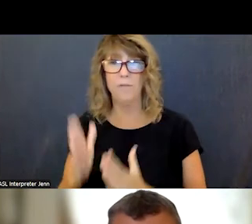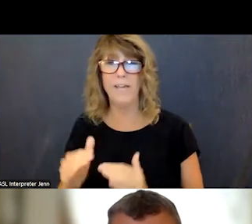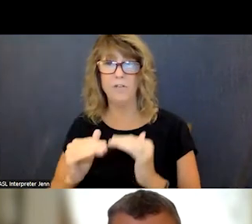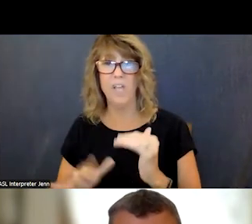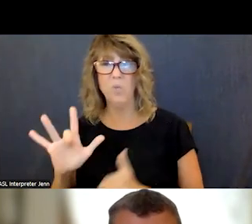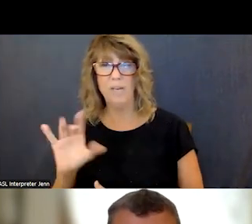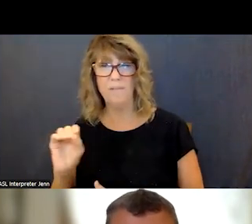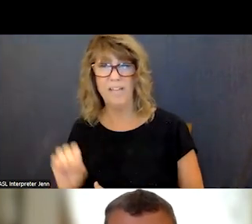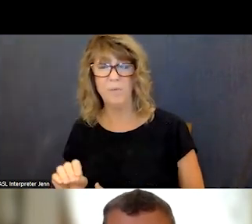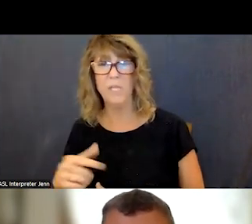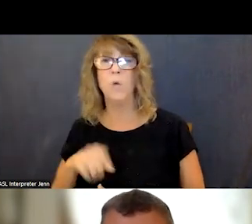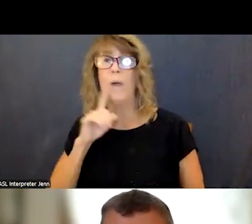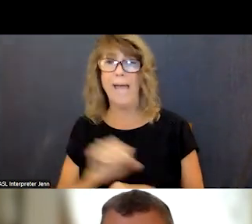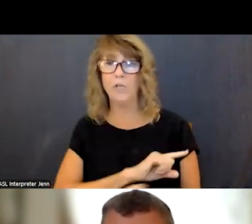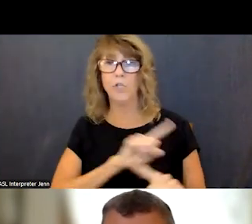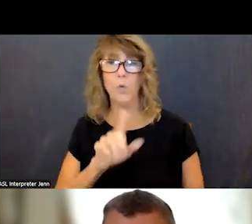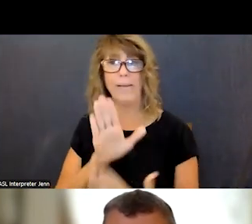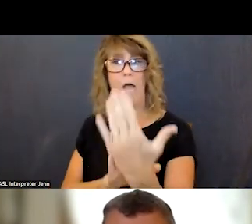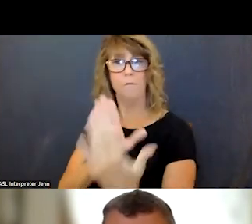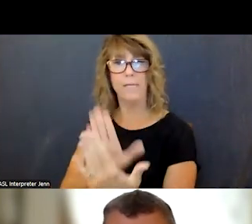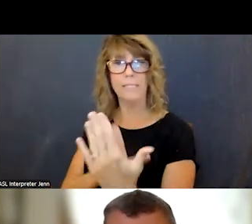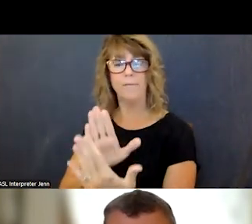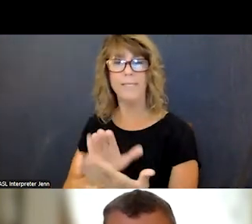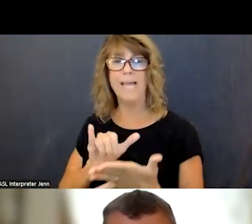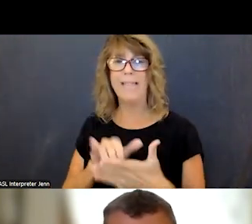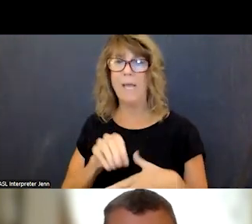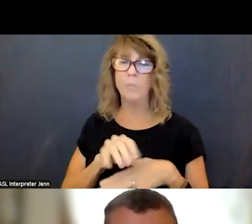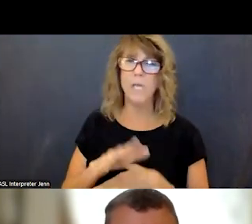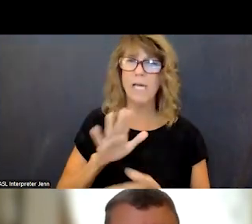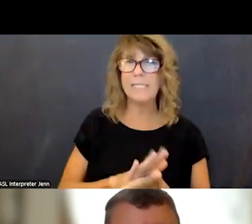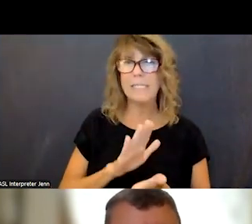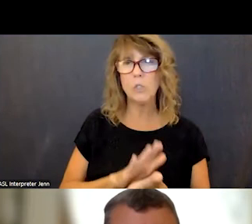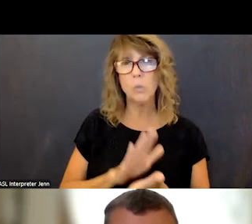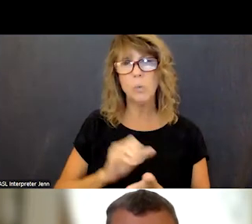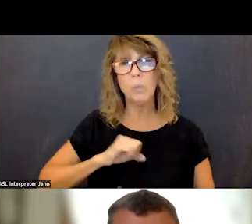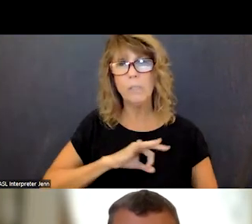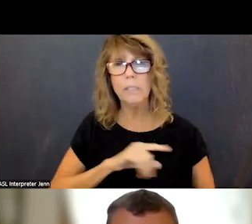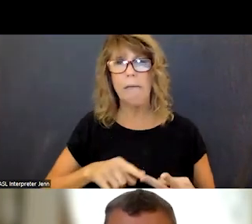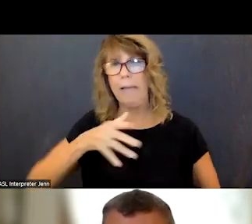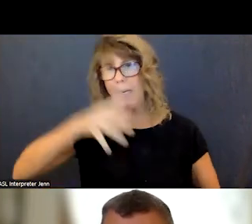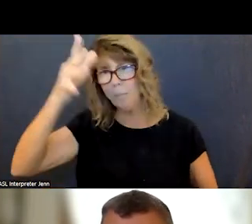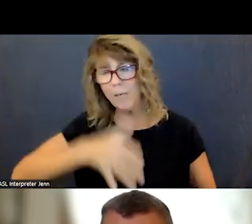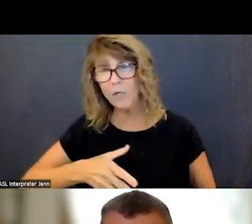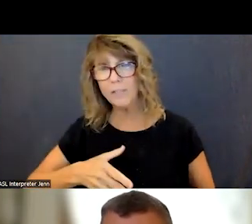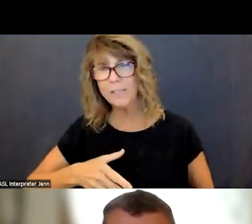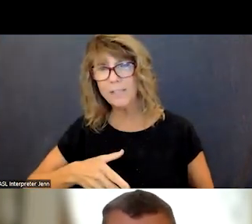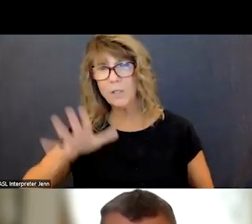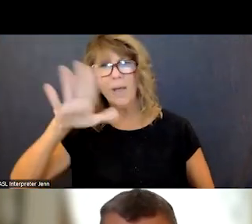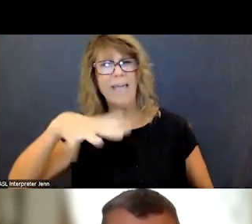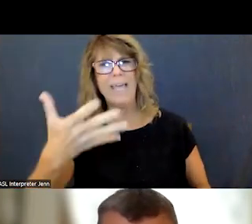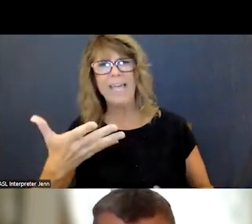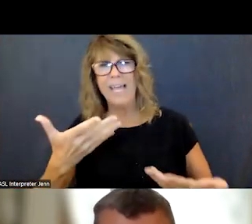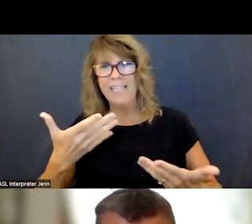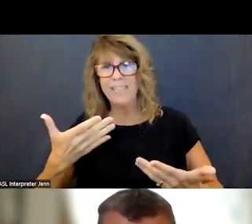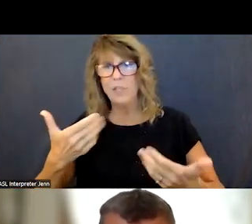going out face-to-face, which was causing school personnel and parents to kind of try to